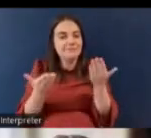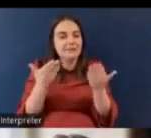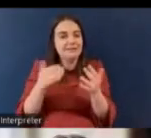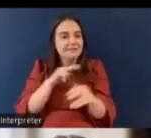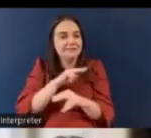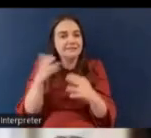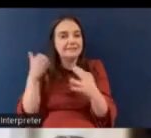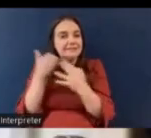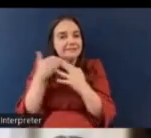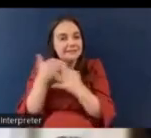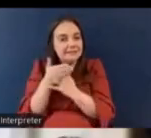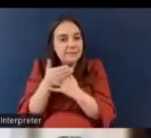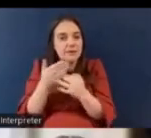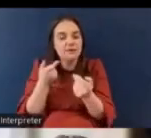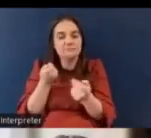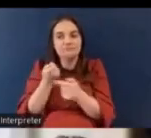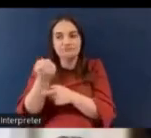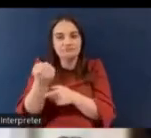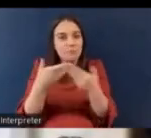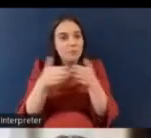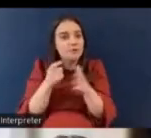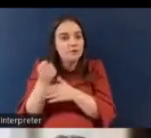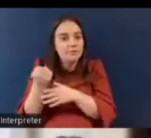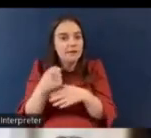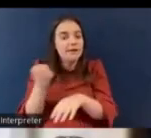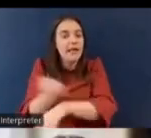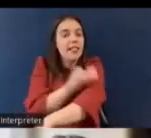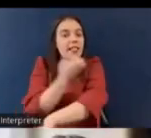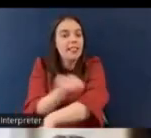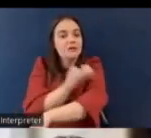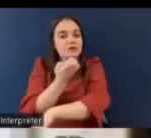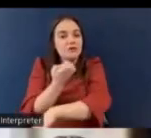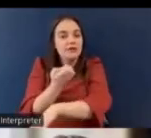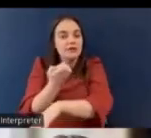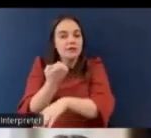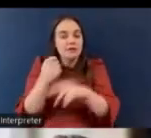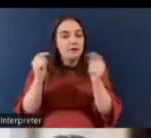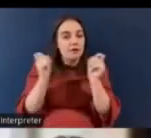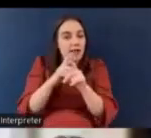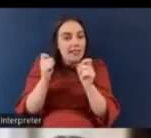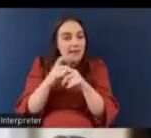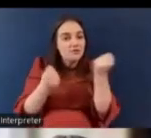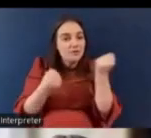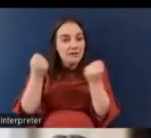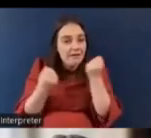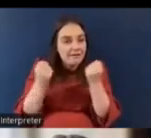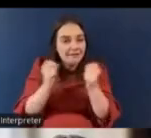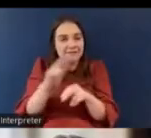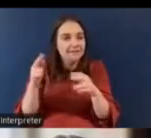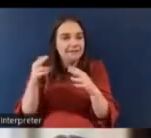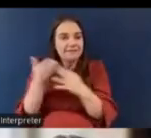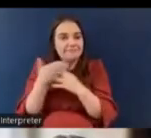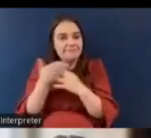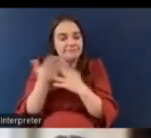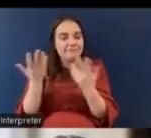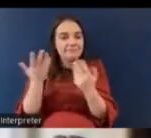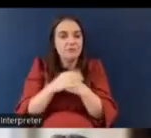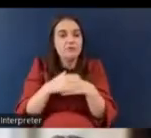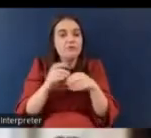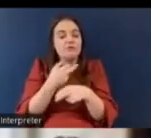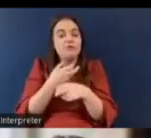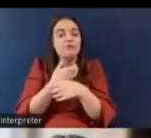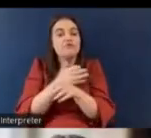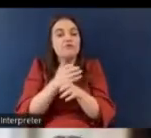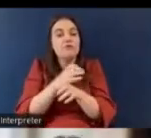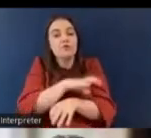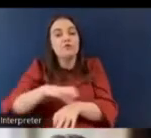inaccessibility of public transport and electric cars for low income households. Well, more so the rural. If